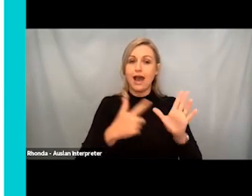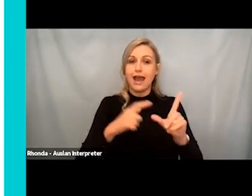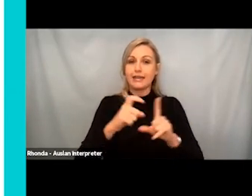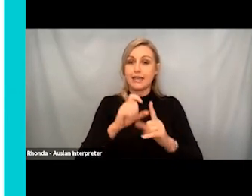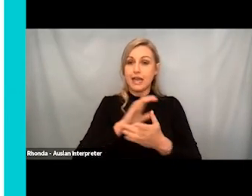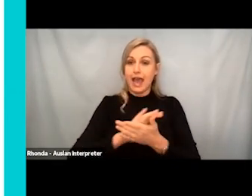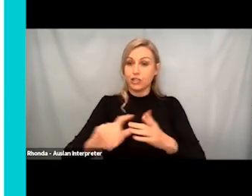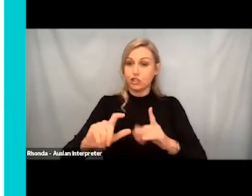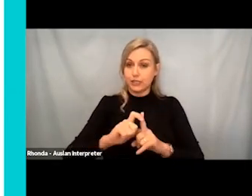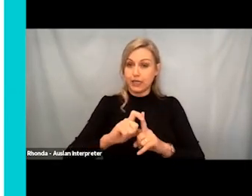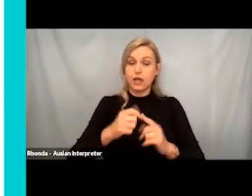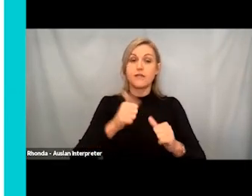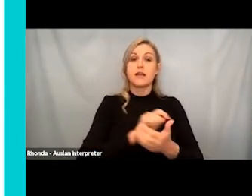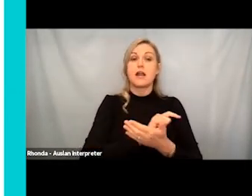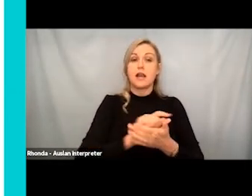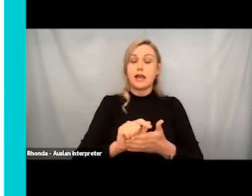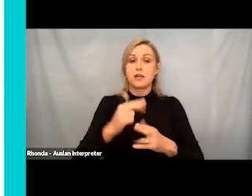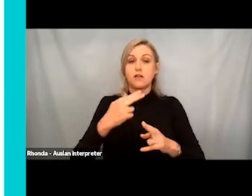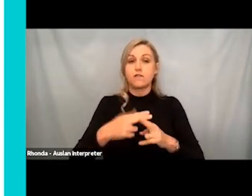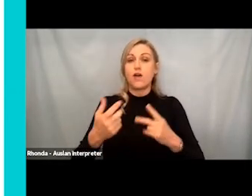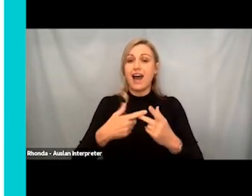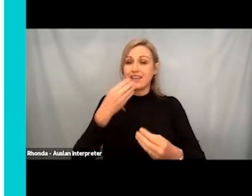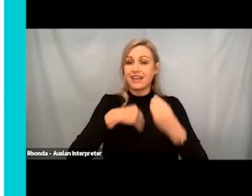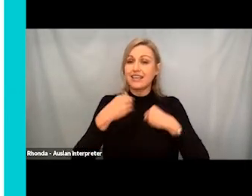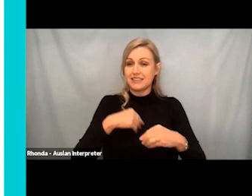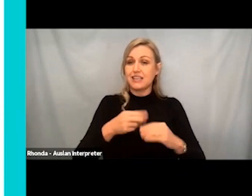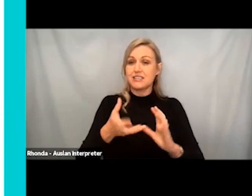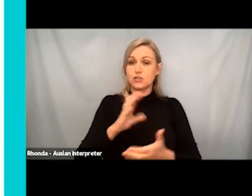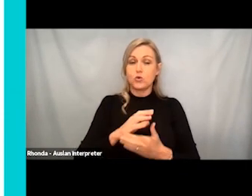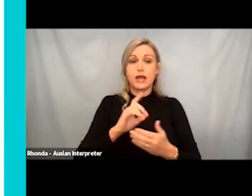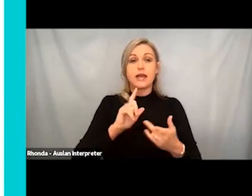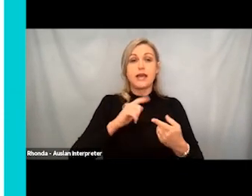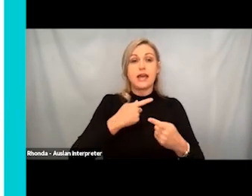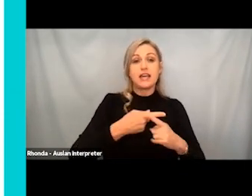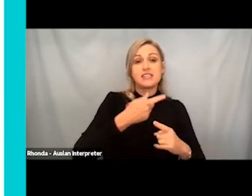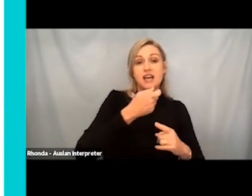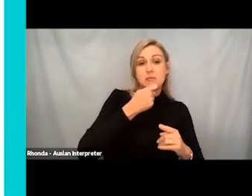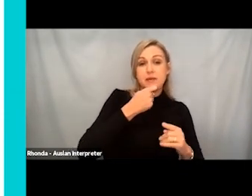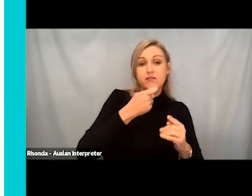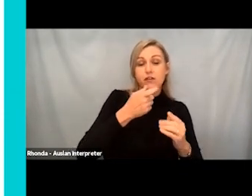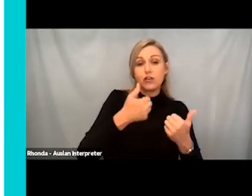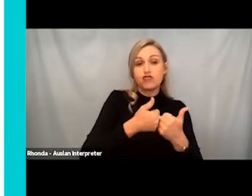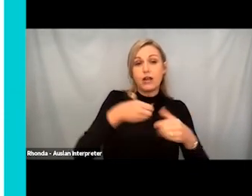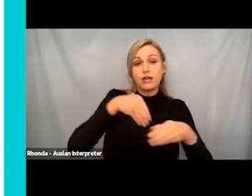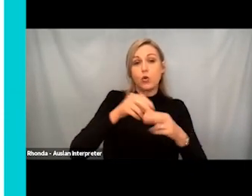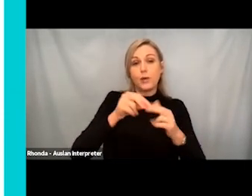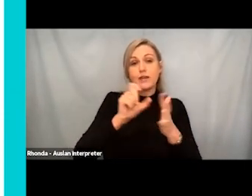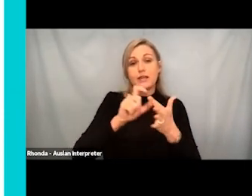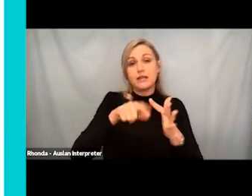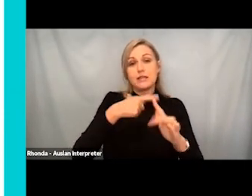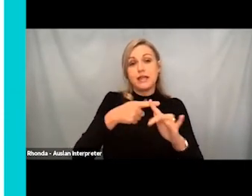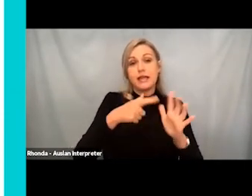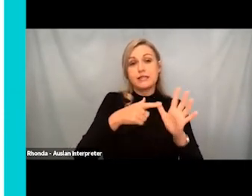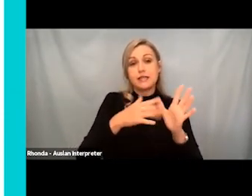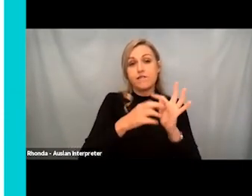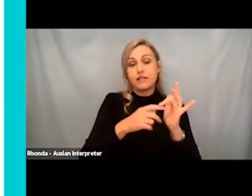hyperactivity disorder, and later on for binge eating disorder. It's a prodrug of dexamphetamine, so it's hydrolyzed into dexamphetamine by the red